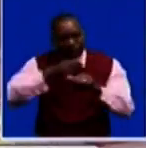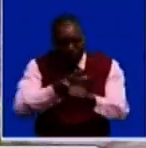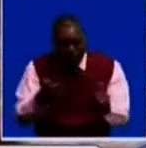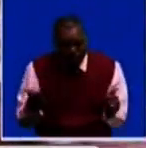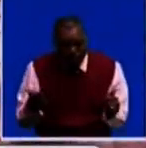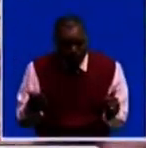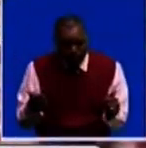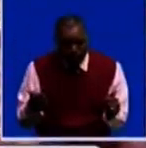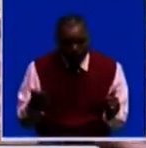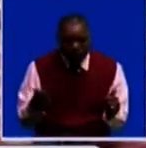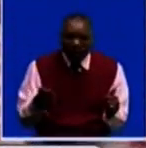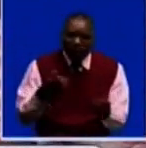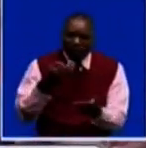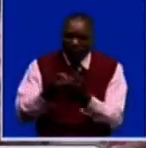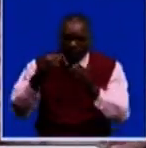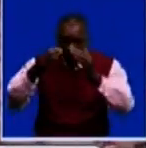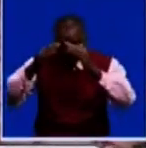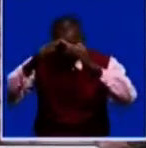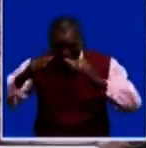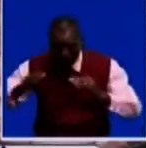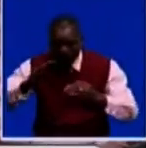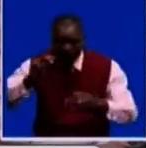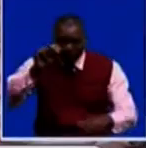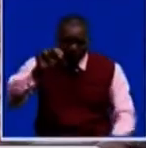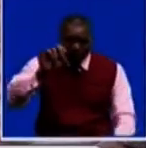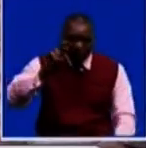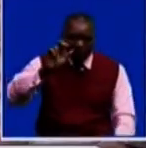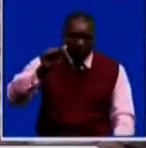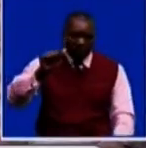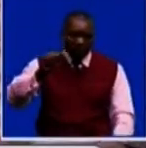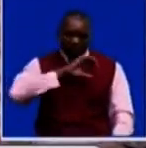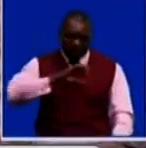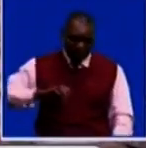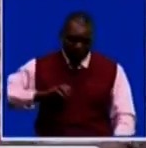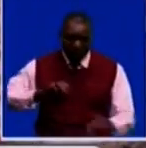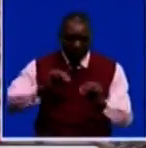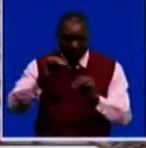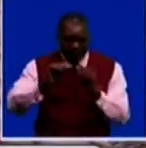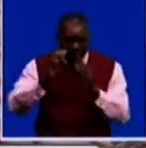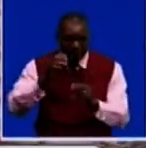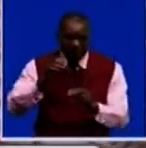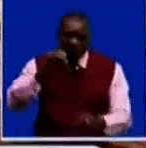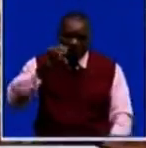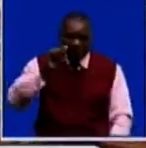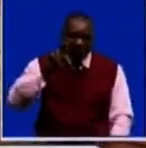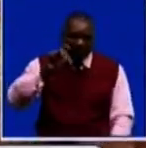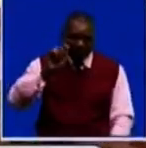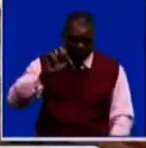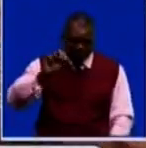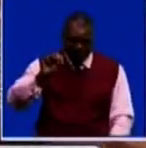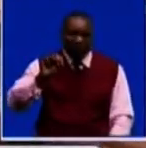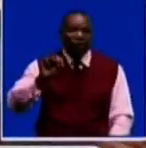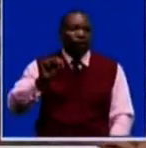when he inspected fertilizer depots with Neria Investment Limited General Manager Martin Chaikatisha in Chipata.